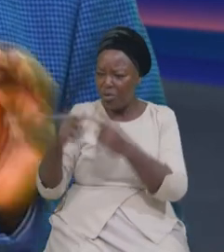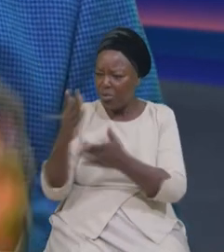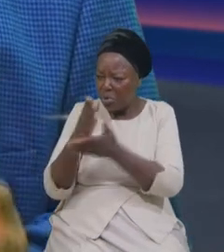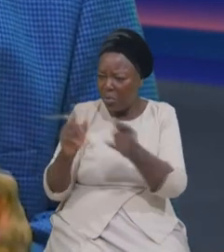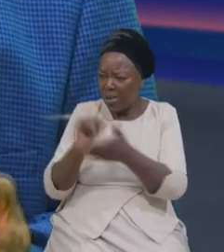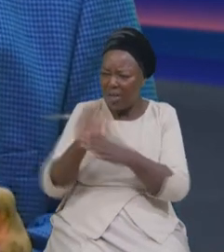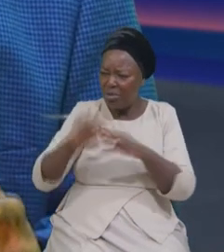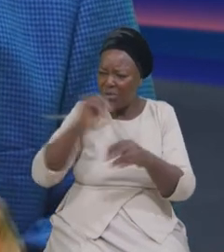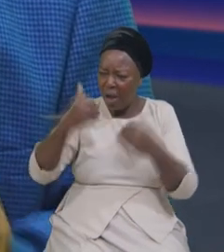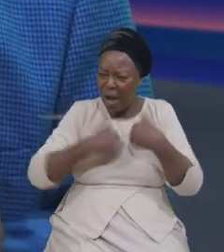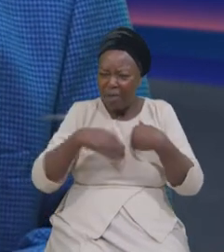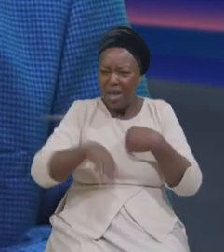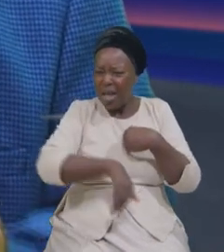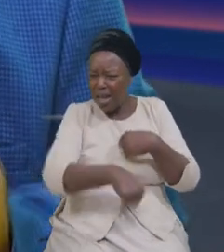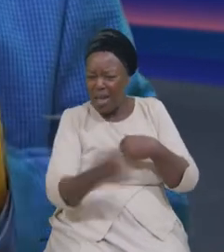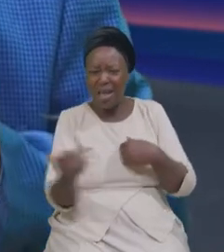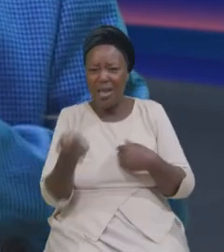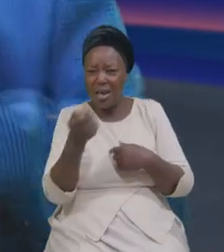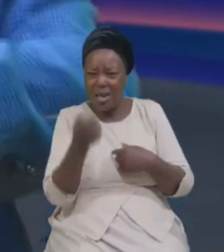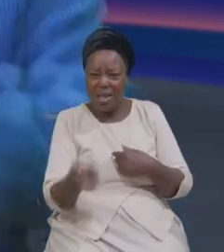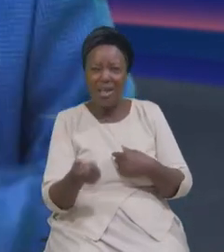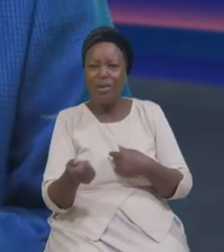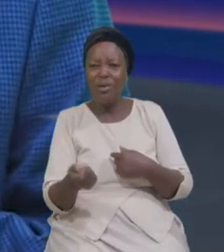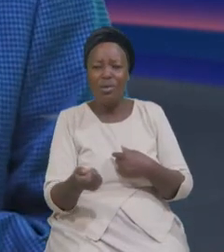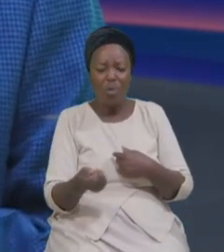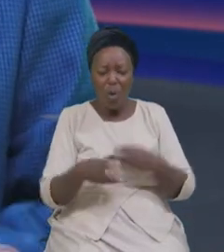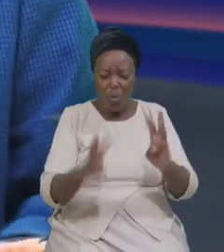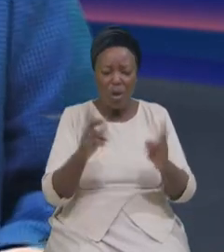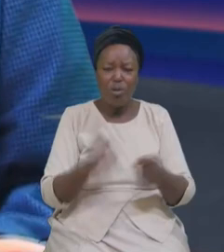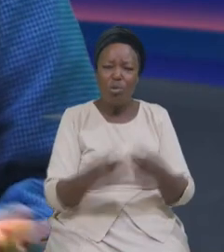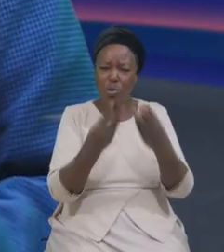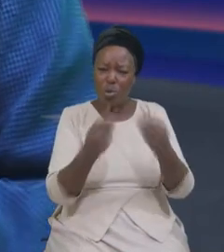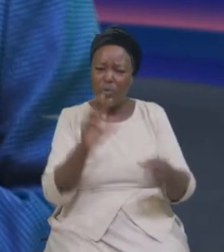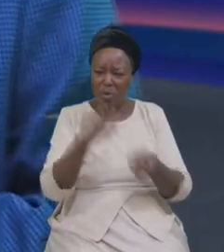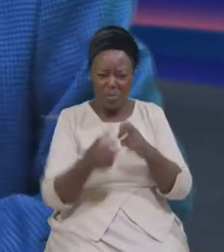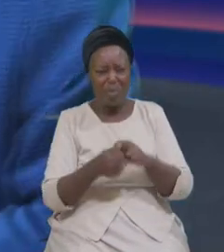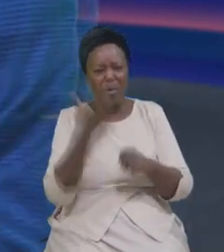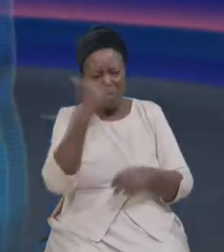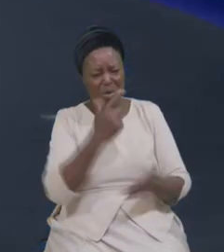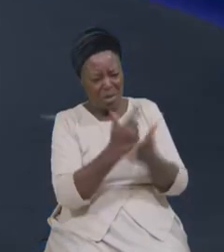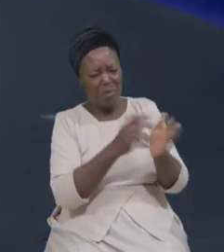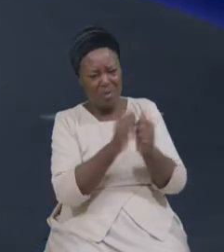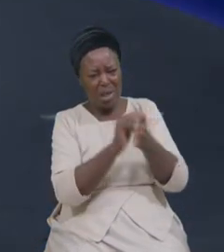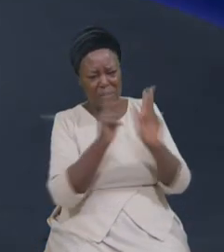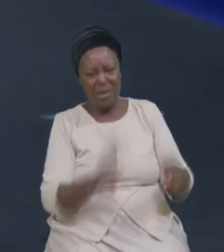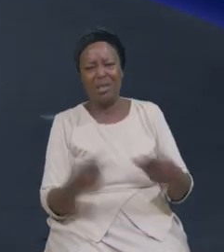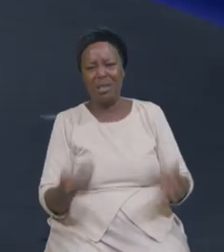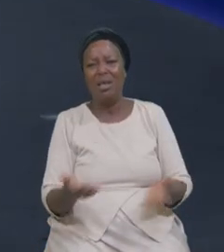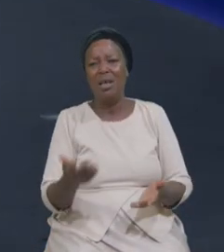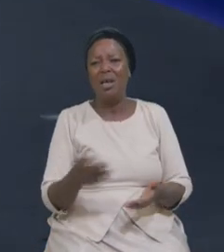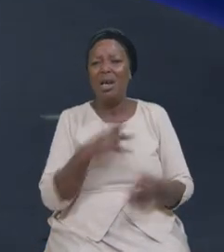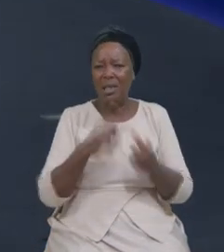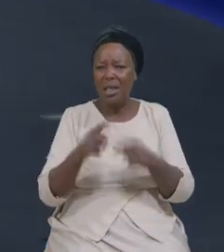any iota of way to solve the problem. Why are we doing that? A person has financial